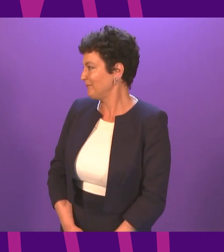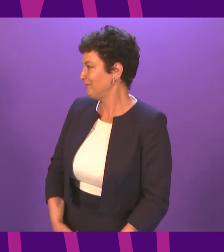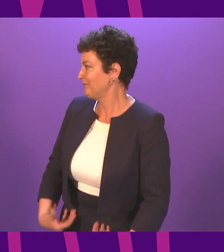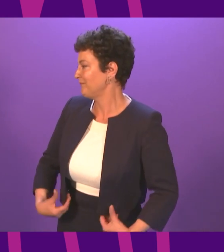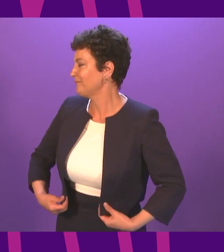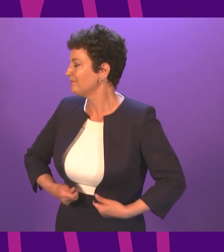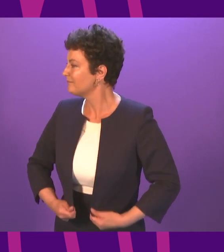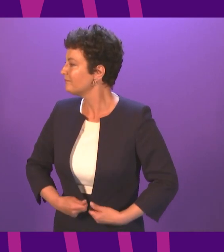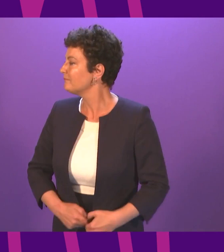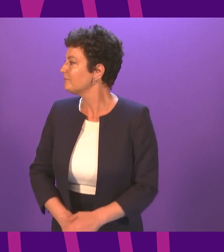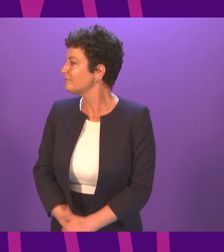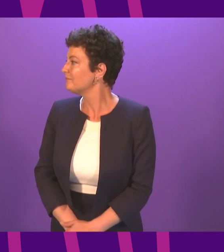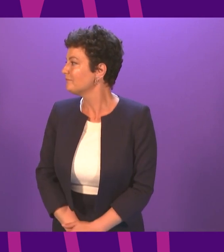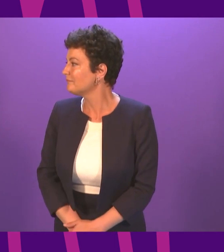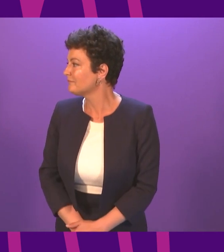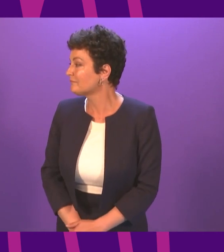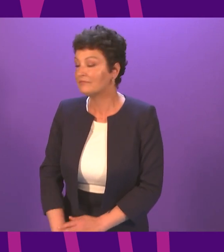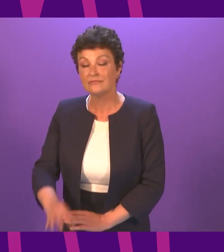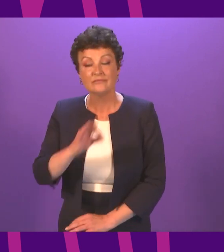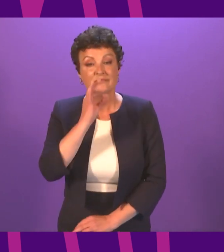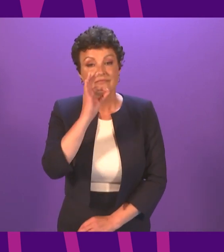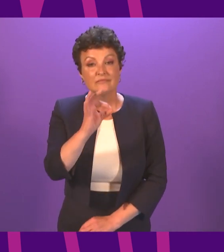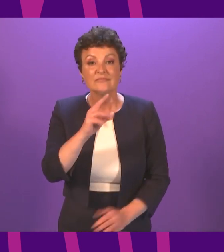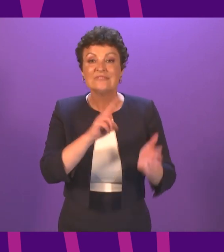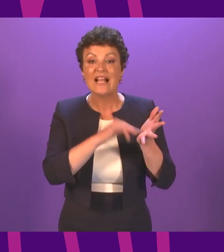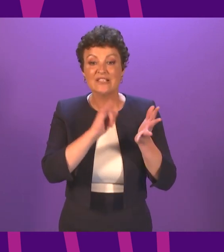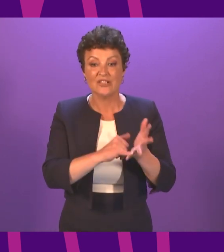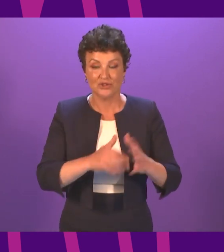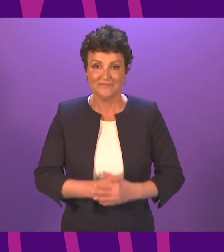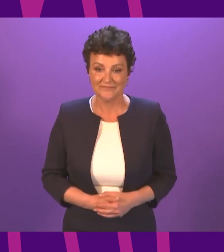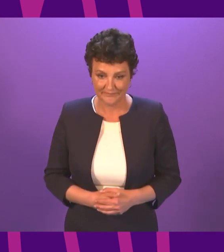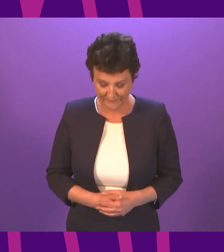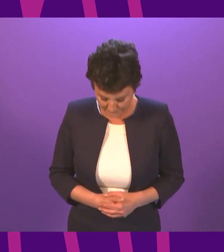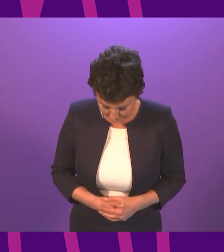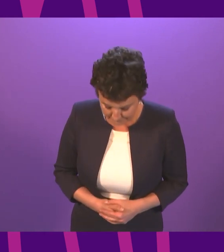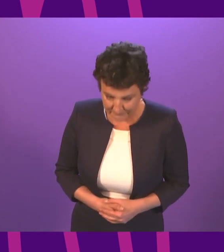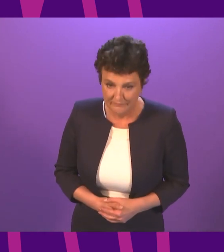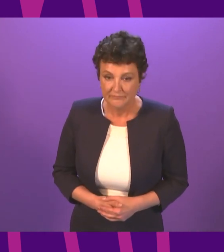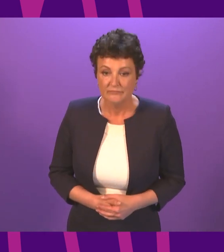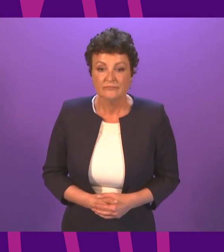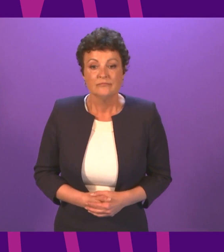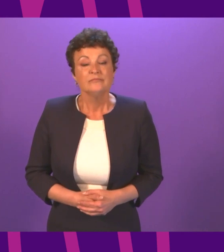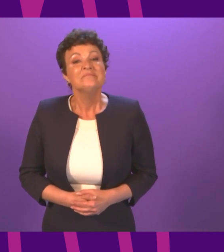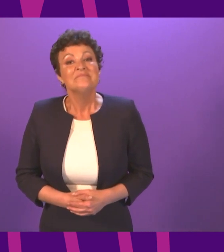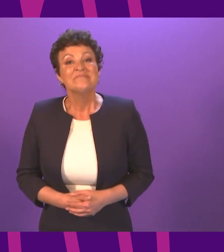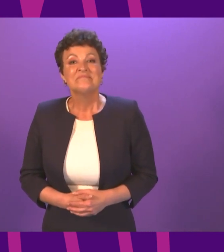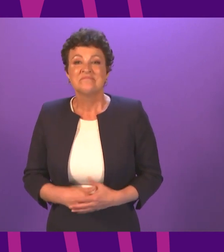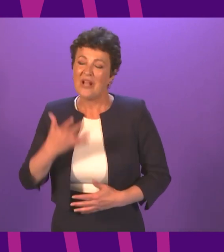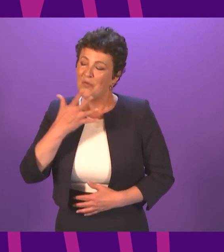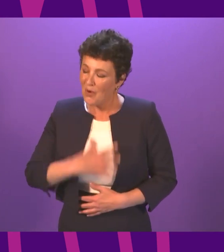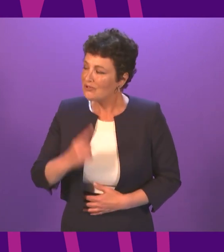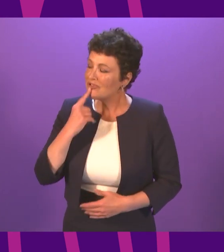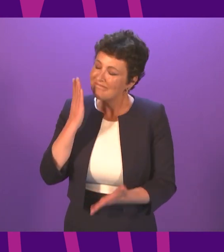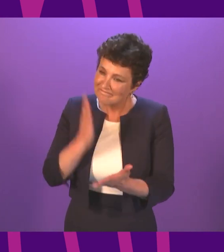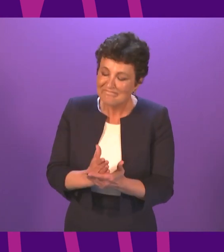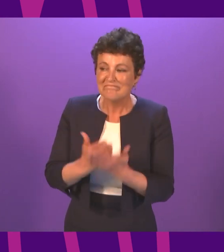Thank you. I call on Nicola Sturgeon. Presiding Officer, can I genuinely thank the other two